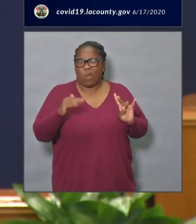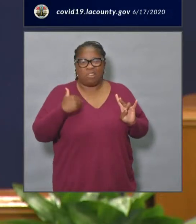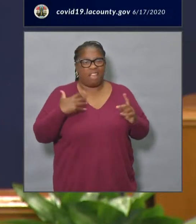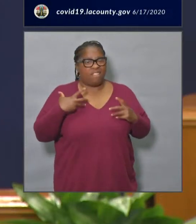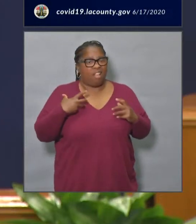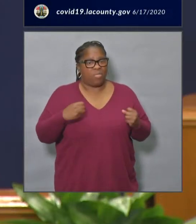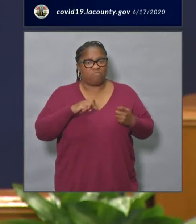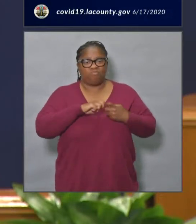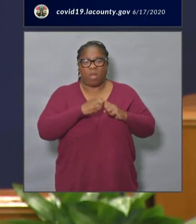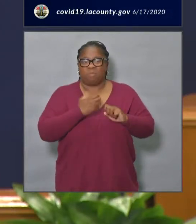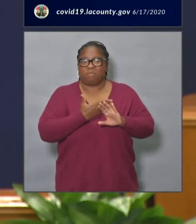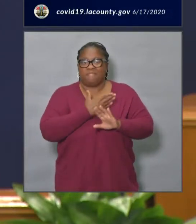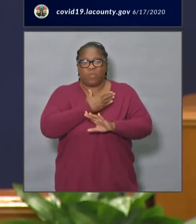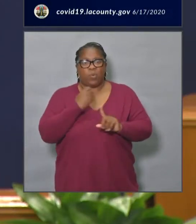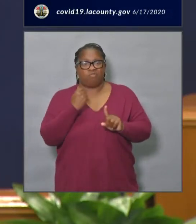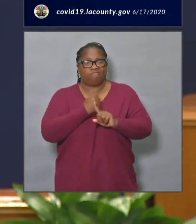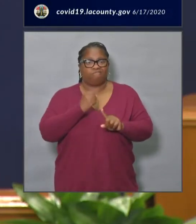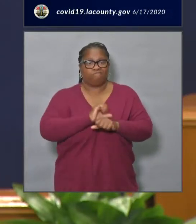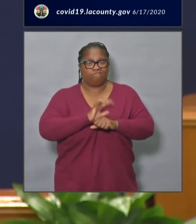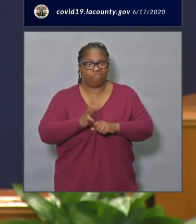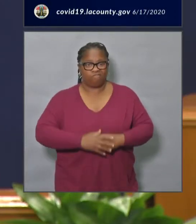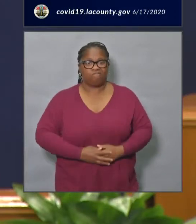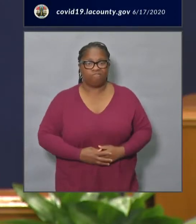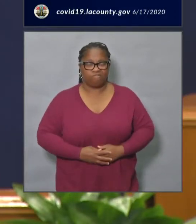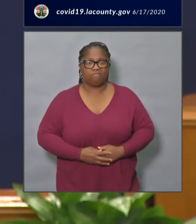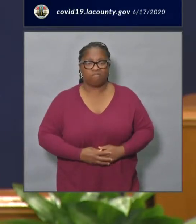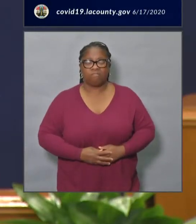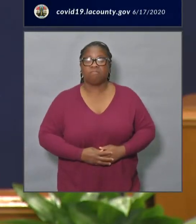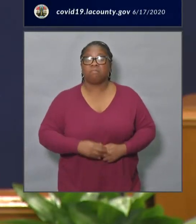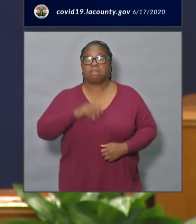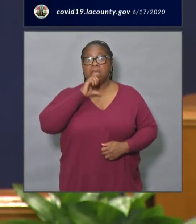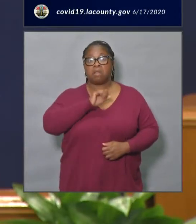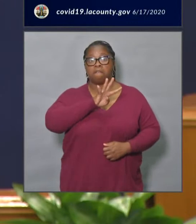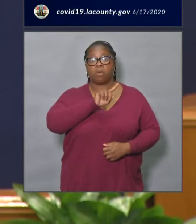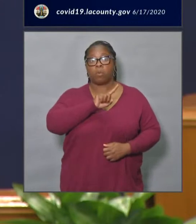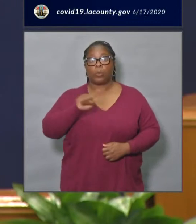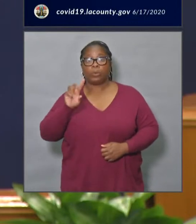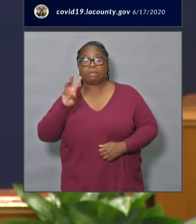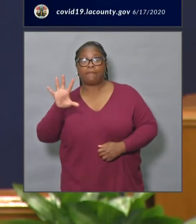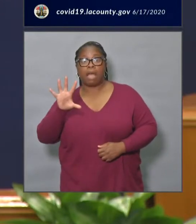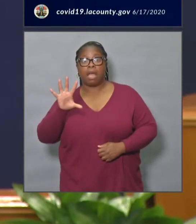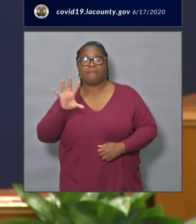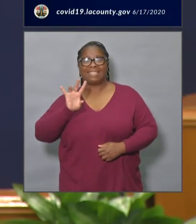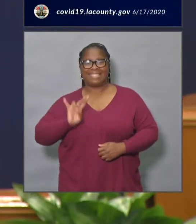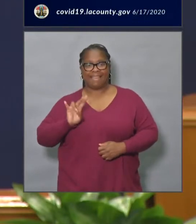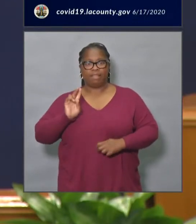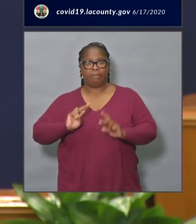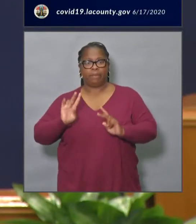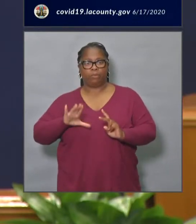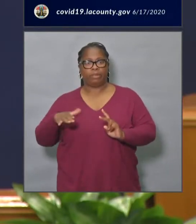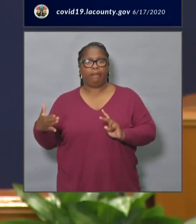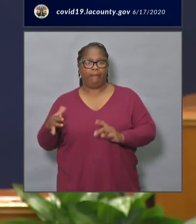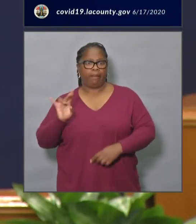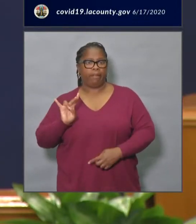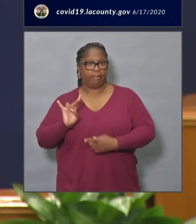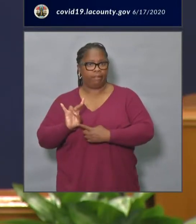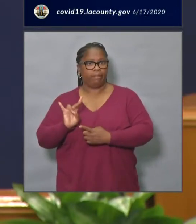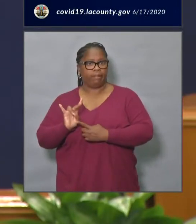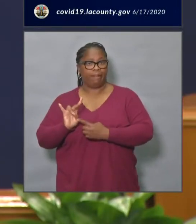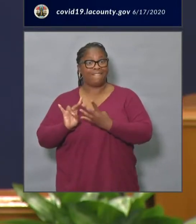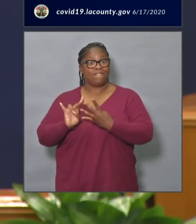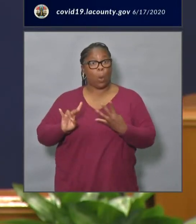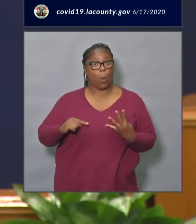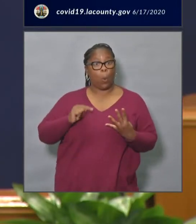health conditions. 7 people who died are between the ages of 41 and 65, and 4 people in this age group